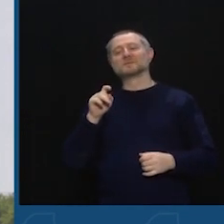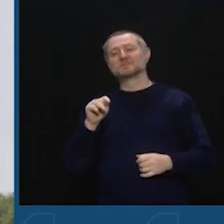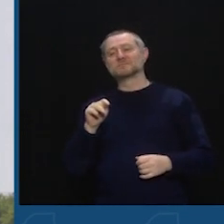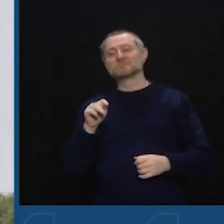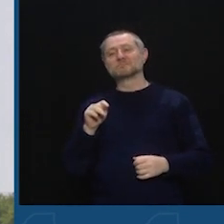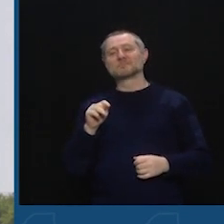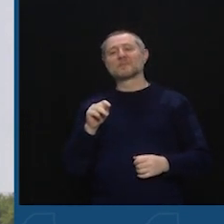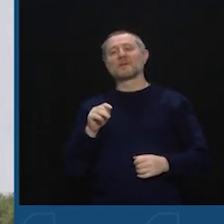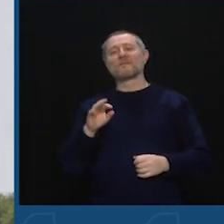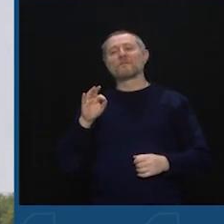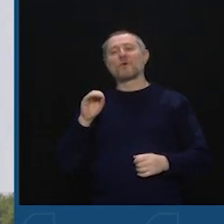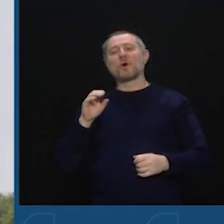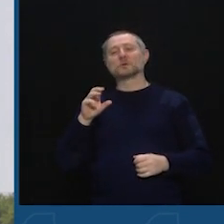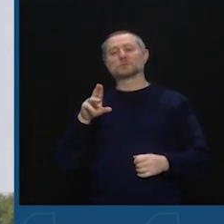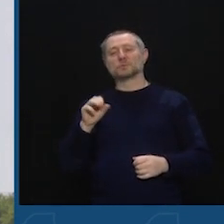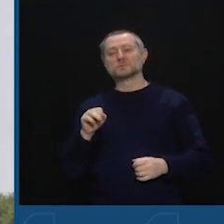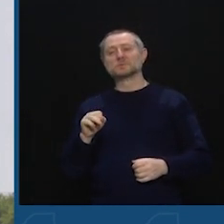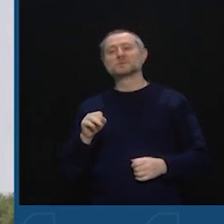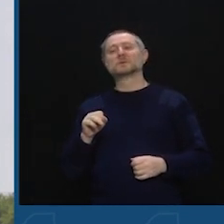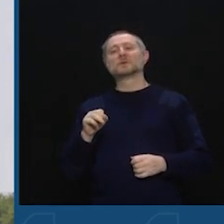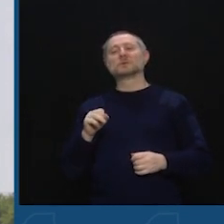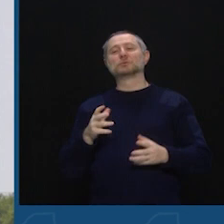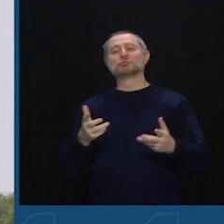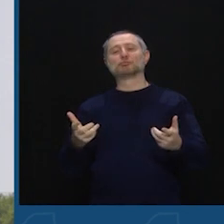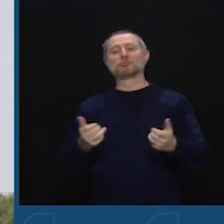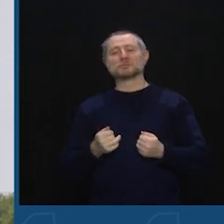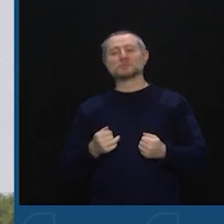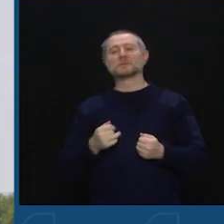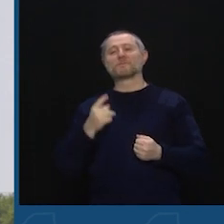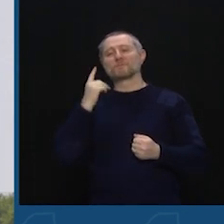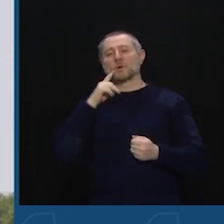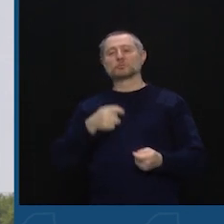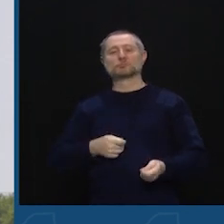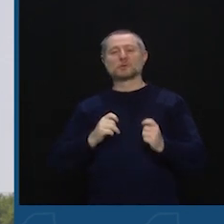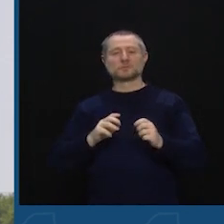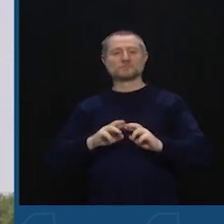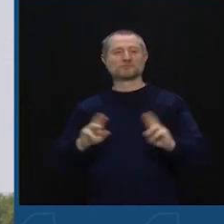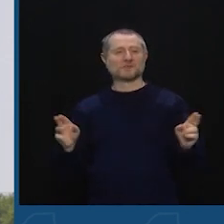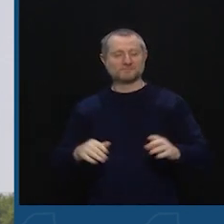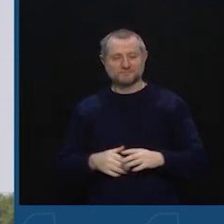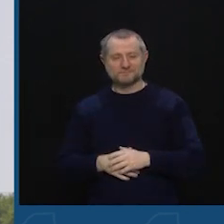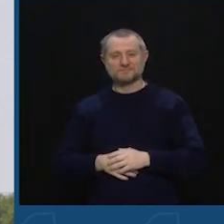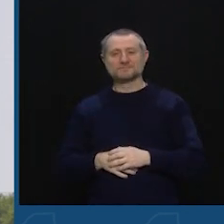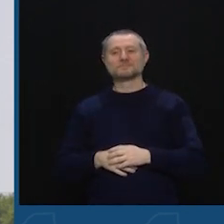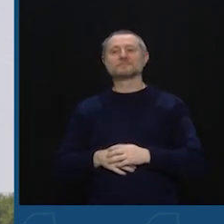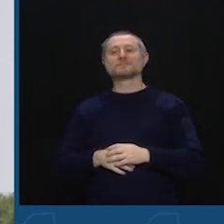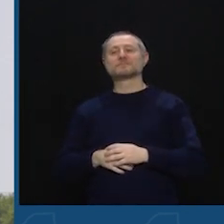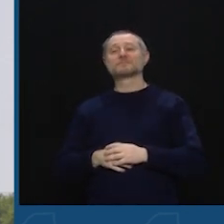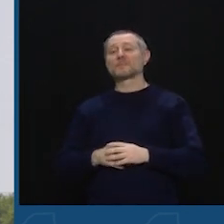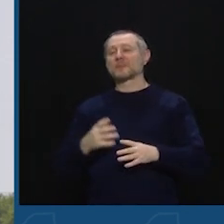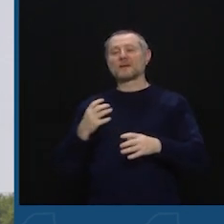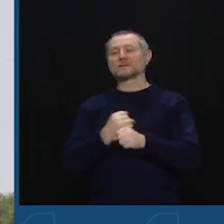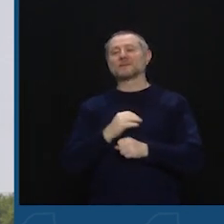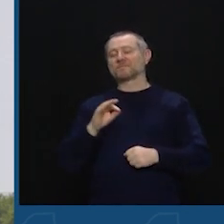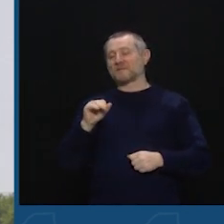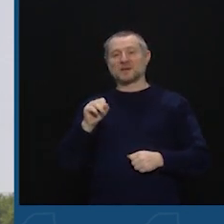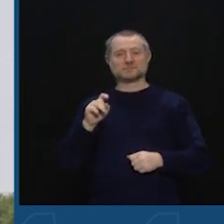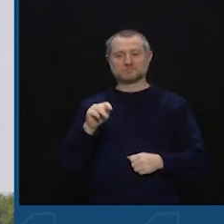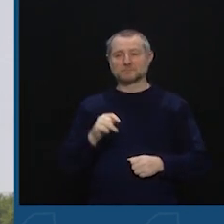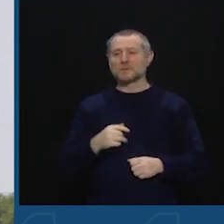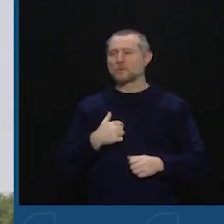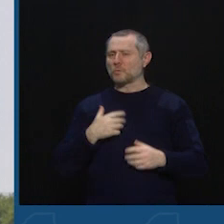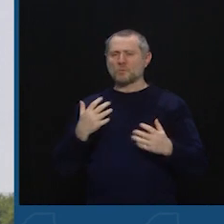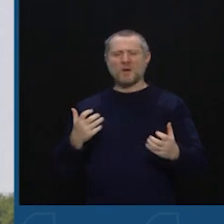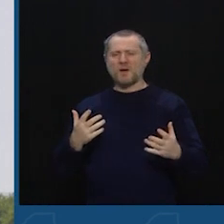Tracks. Who comes up with these? Is that yours, Brian? All right, another acronym. We'll just call it FAST because I want to jumpstart this